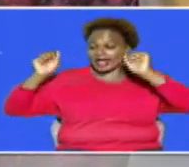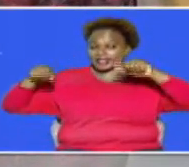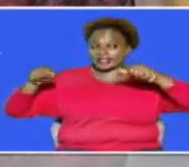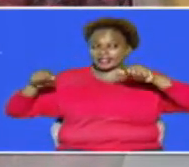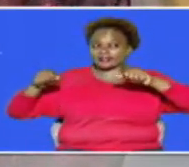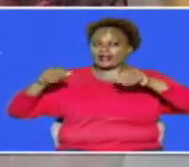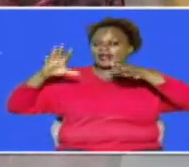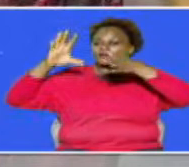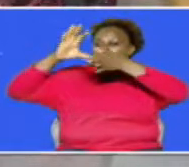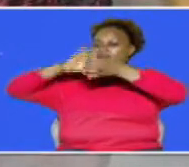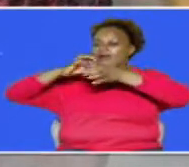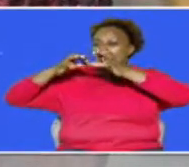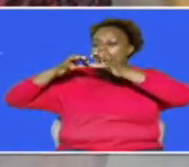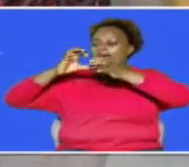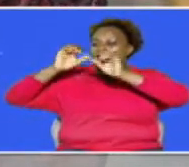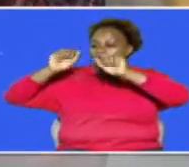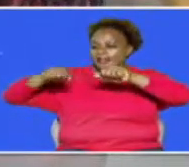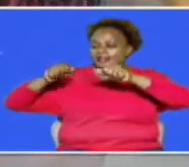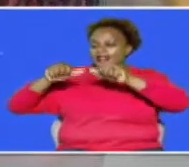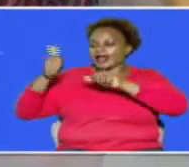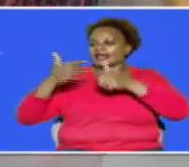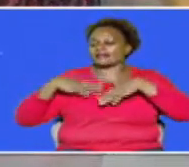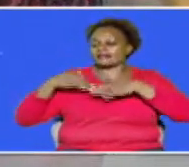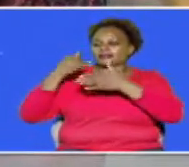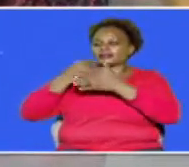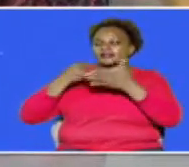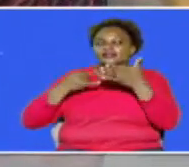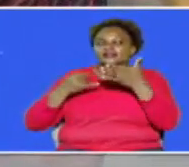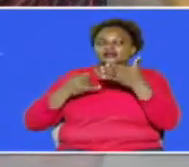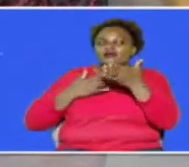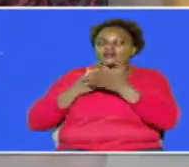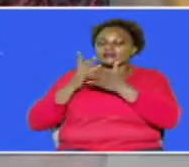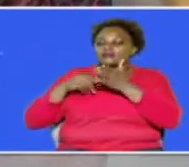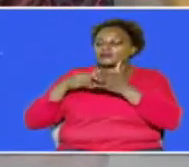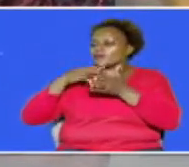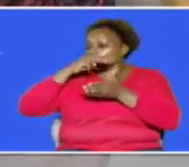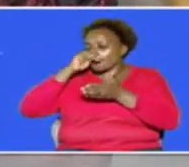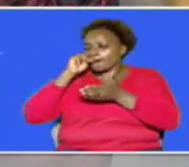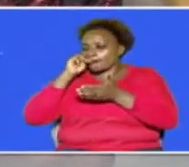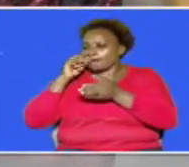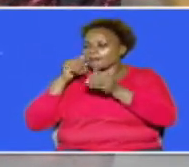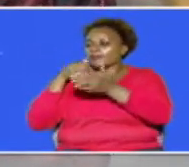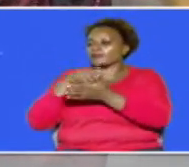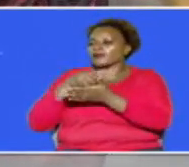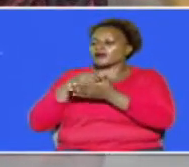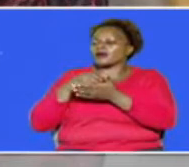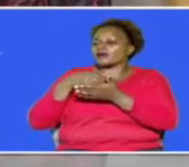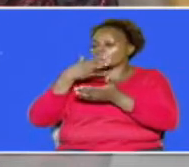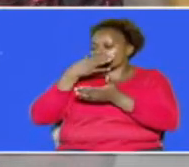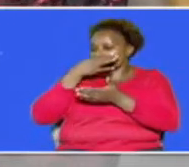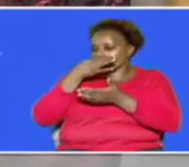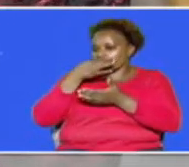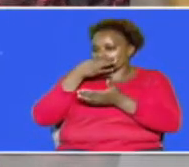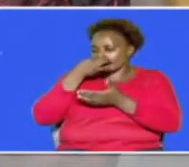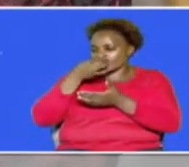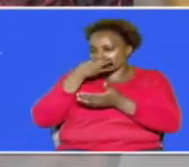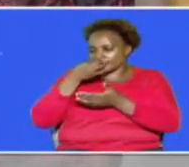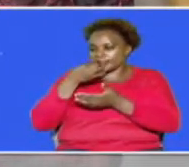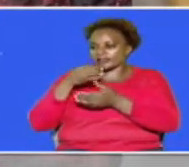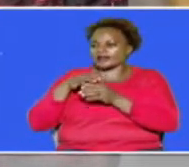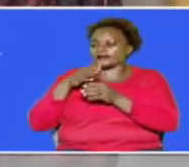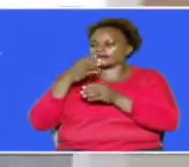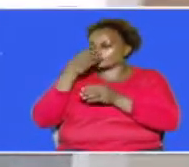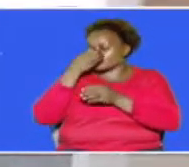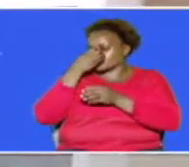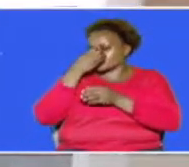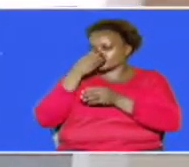agreement with others. As, yeah. Because this document I signed it with Musalia Mudavadi. Okay. I signed it with Wetangula, uh-huh. and I signed it with William. Governor, hold